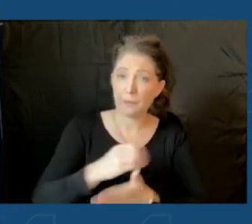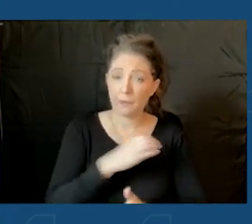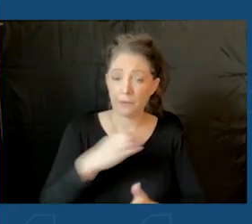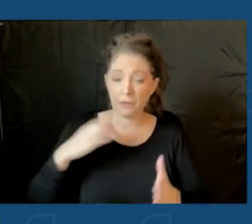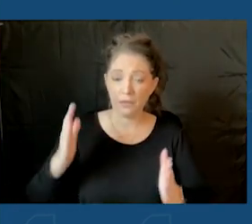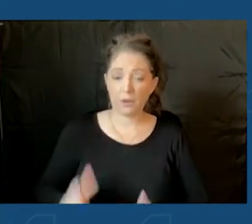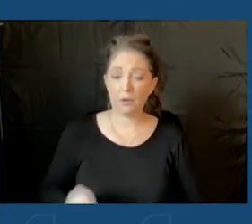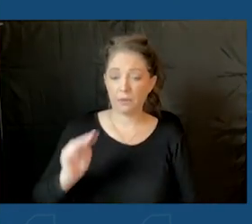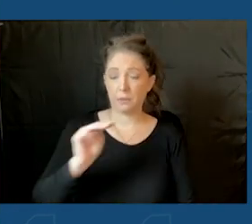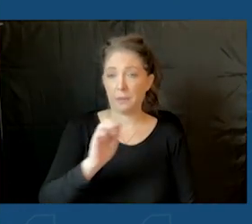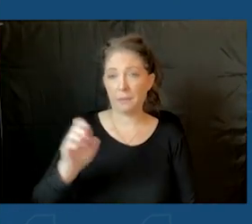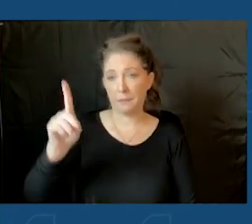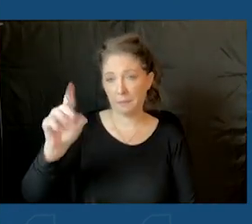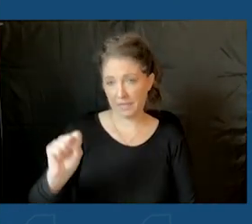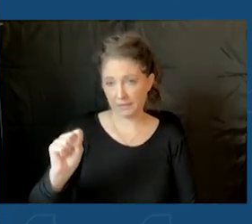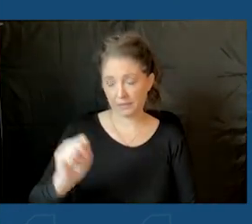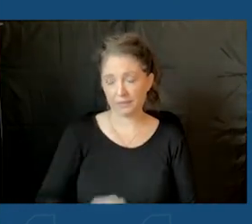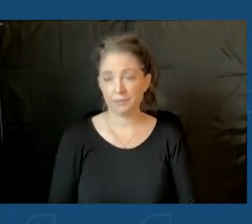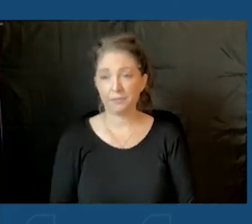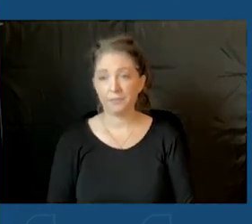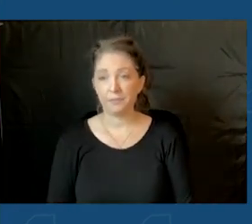Meeks.